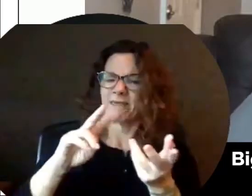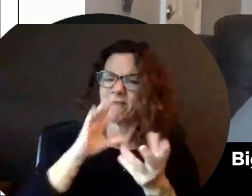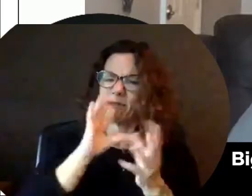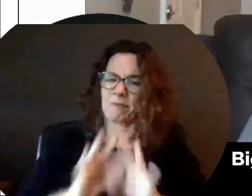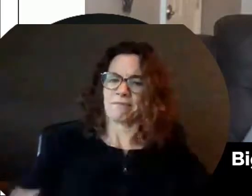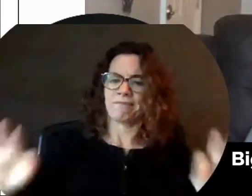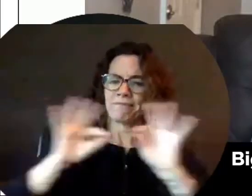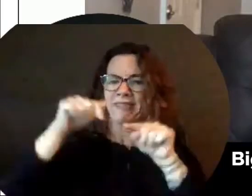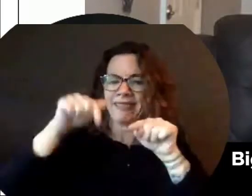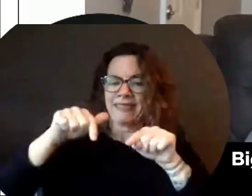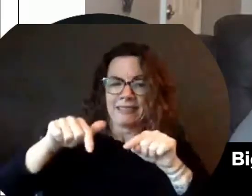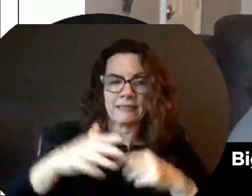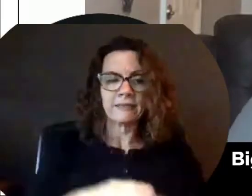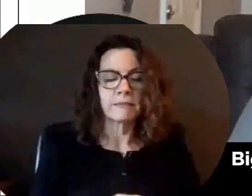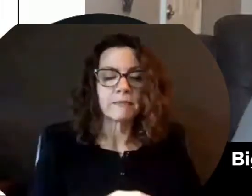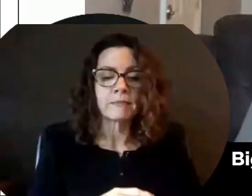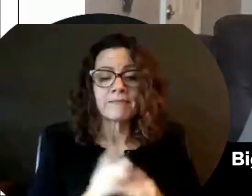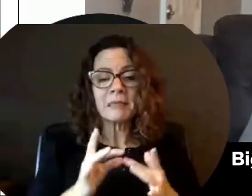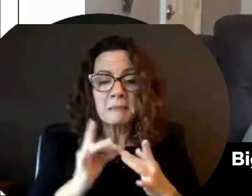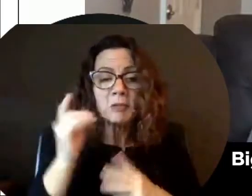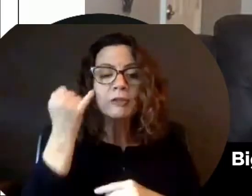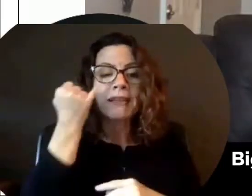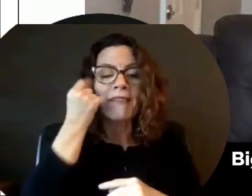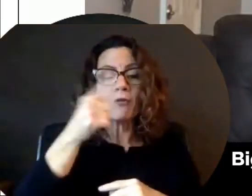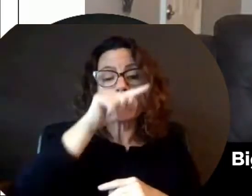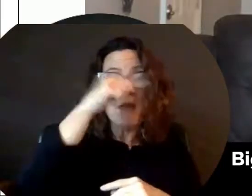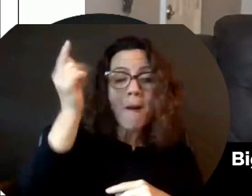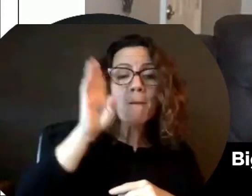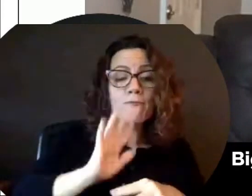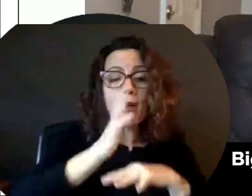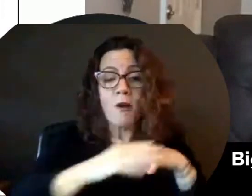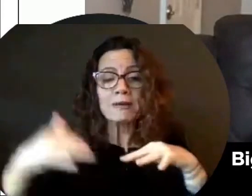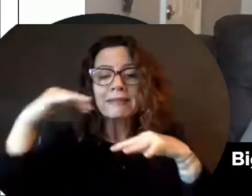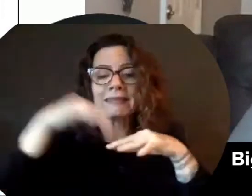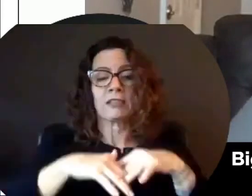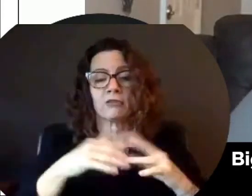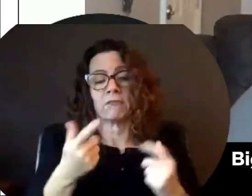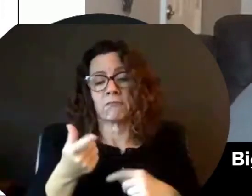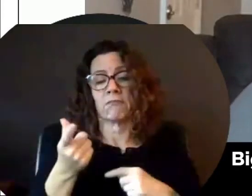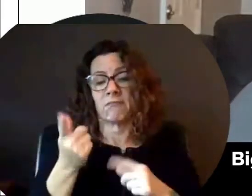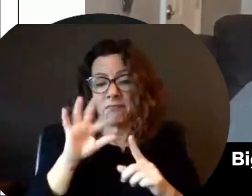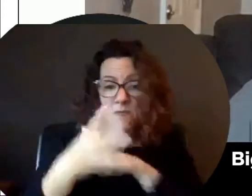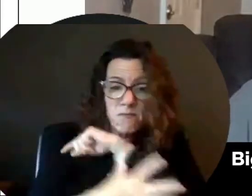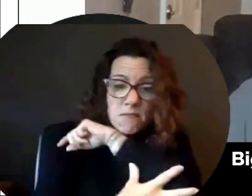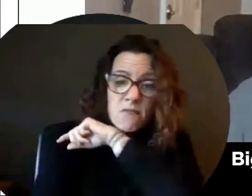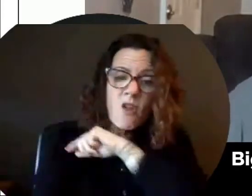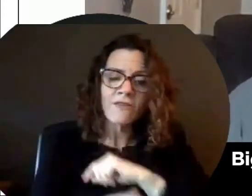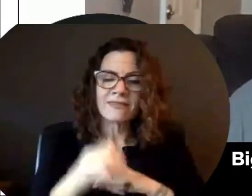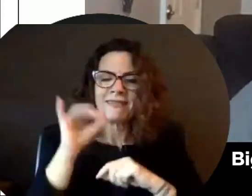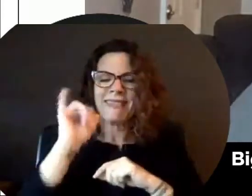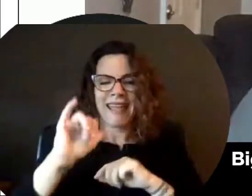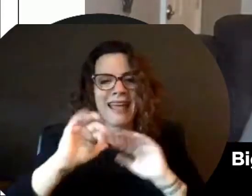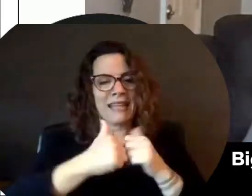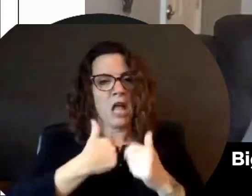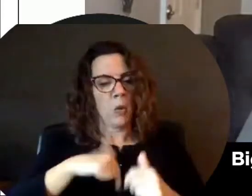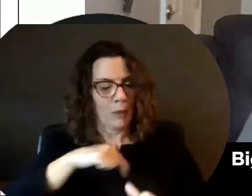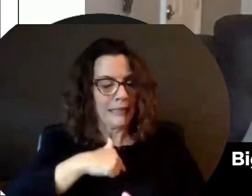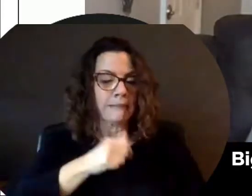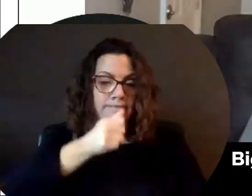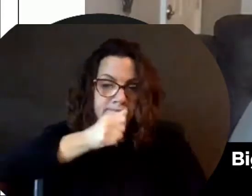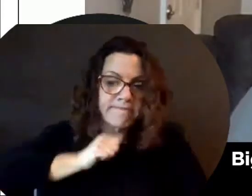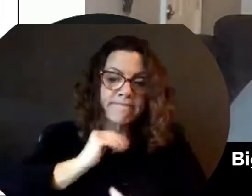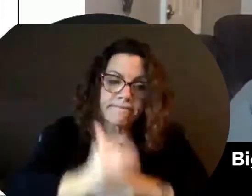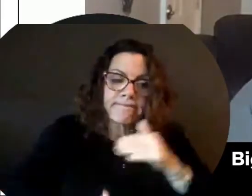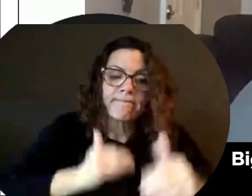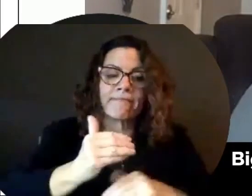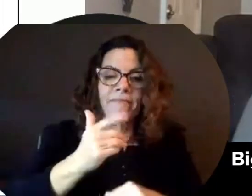This is how they keep us going, is because that threat and the threat of violence that is prison, that is the people who are coming and catching you, the slave